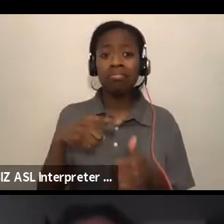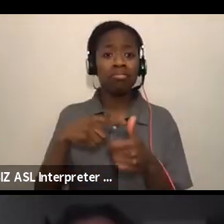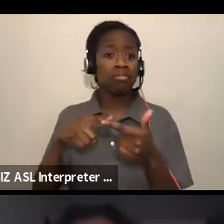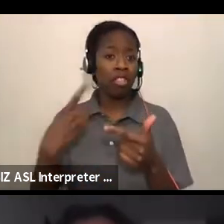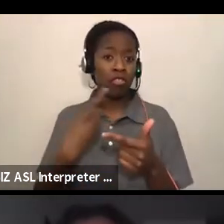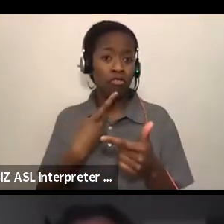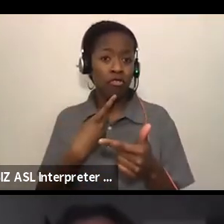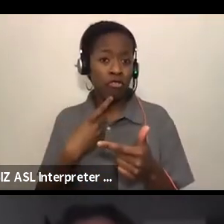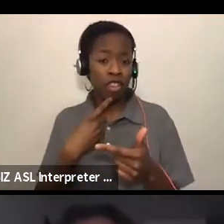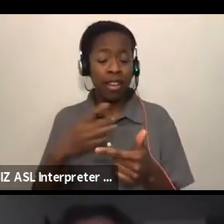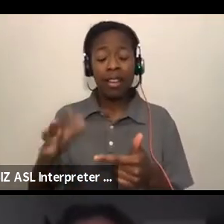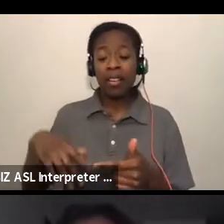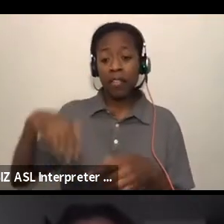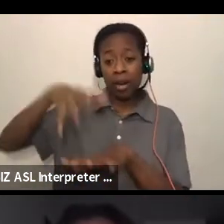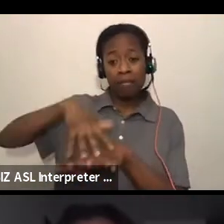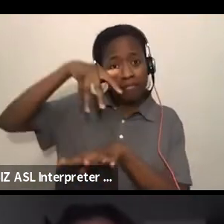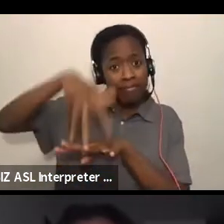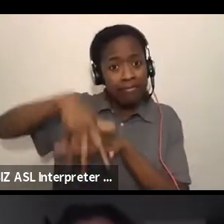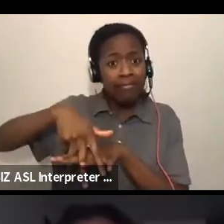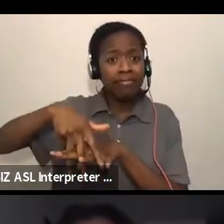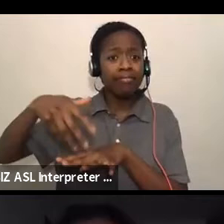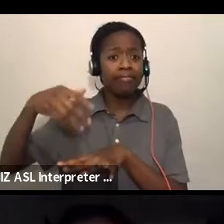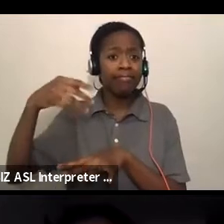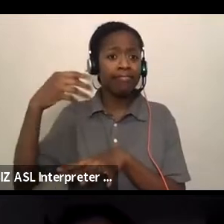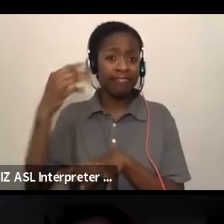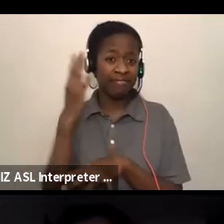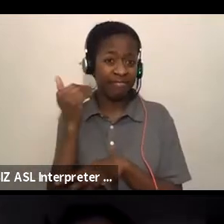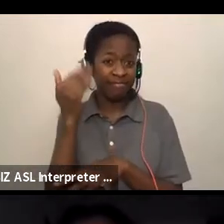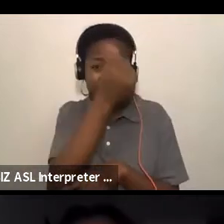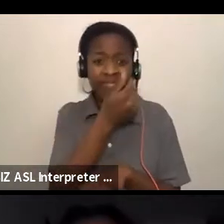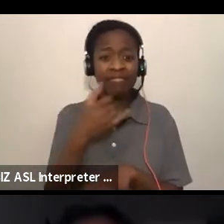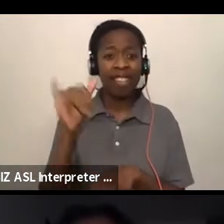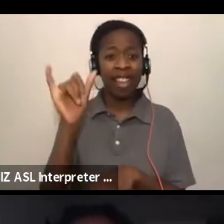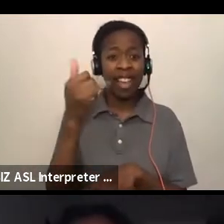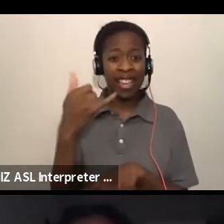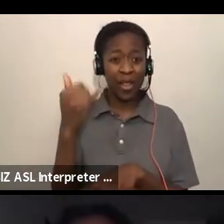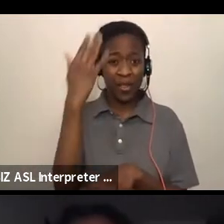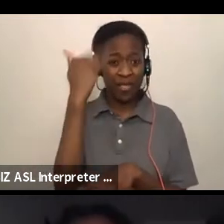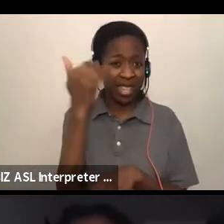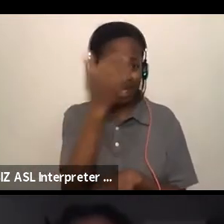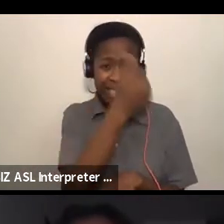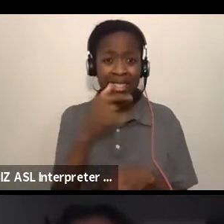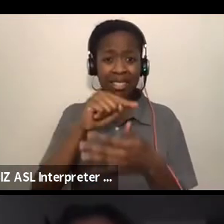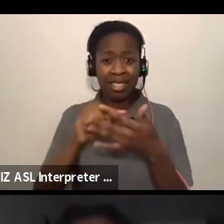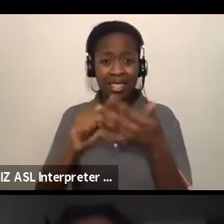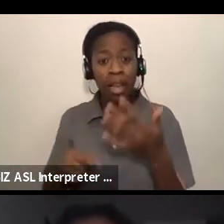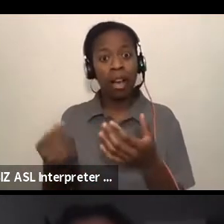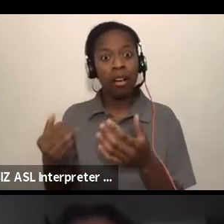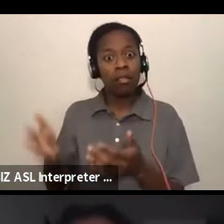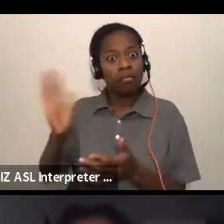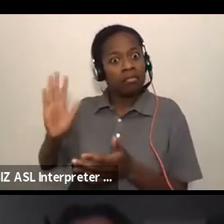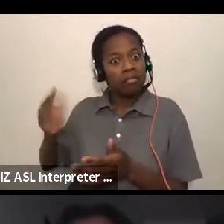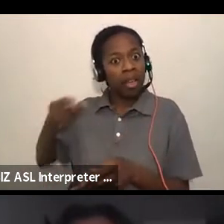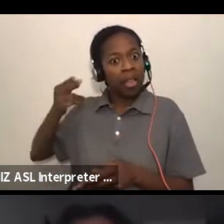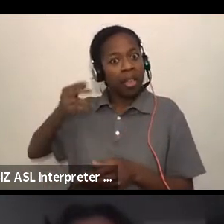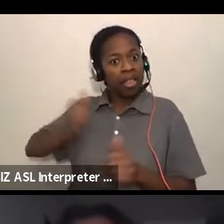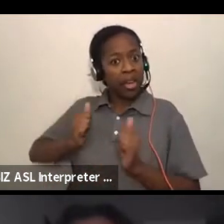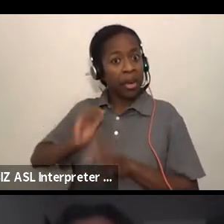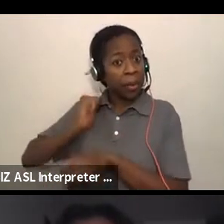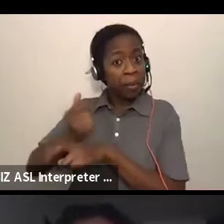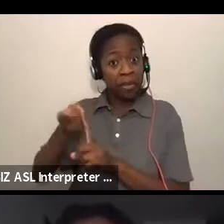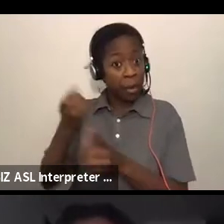of eyeliner they use for many Asian characters. Like we have to acknowledge how like people of color are, sorry, BIPOC people,